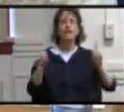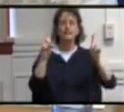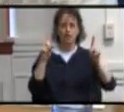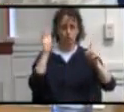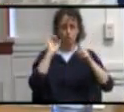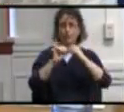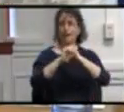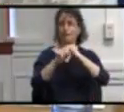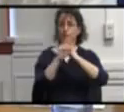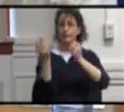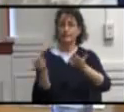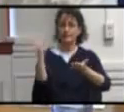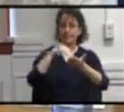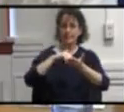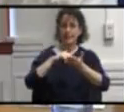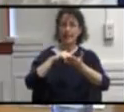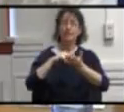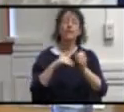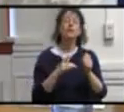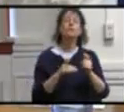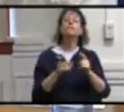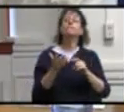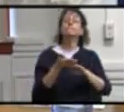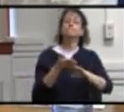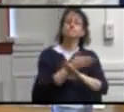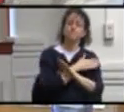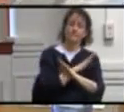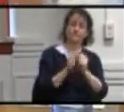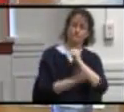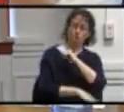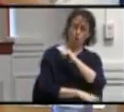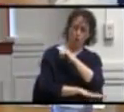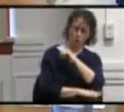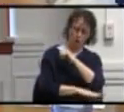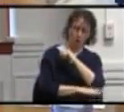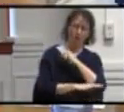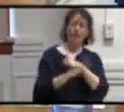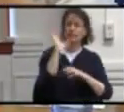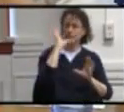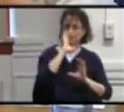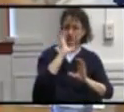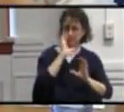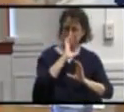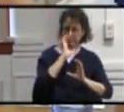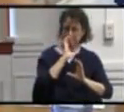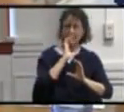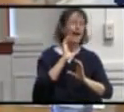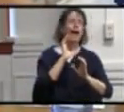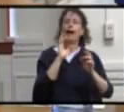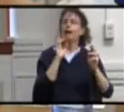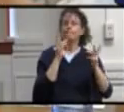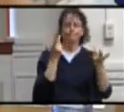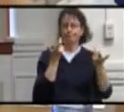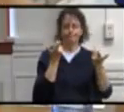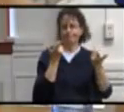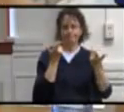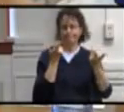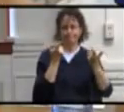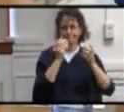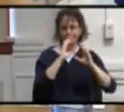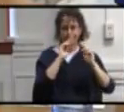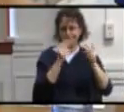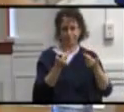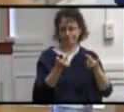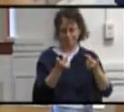search following the first search that we had done over the fall and into the winter. And after